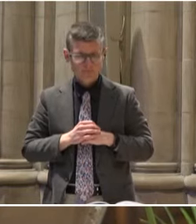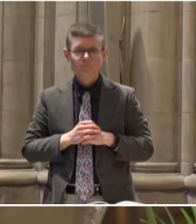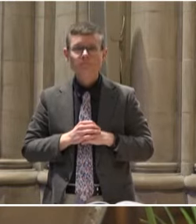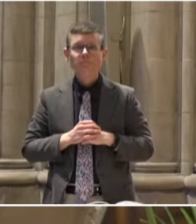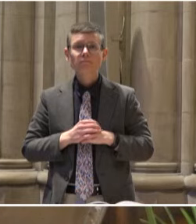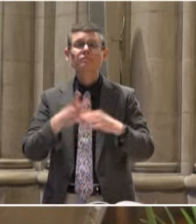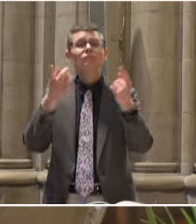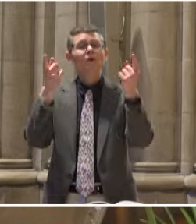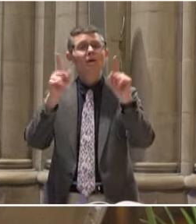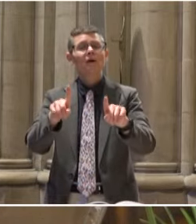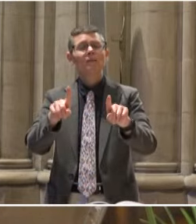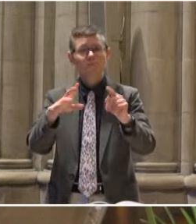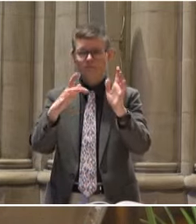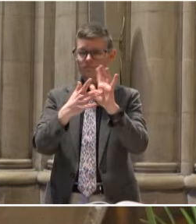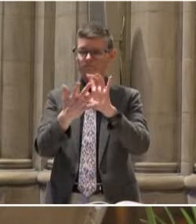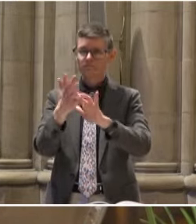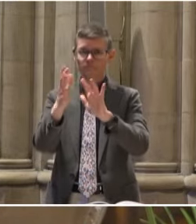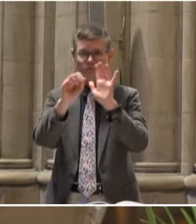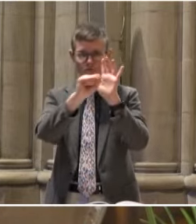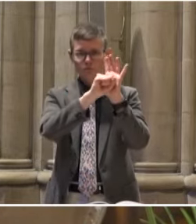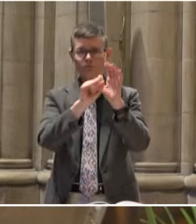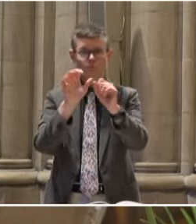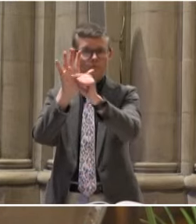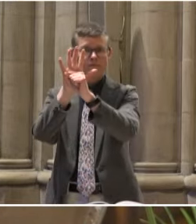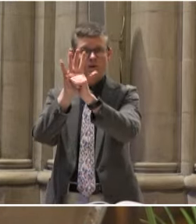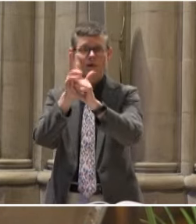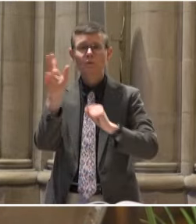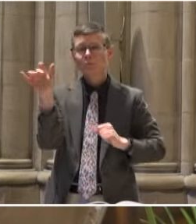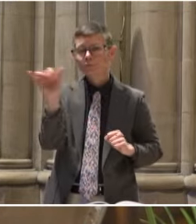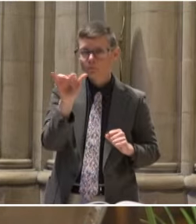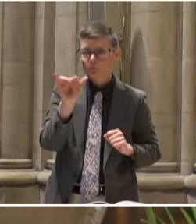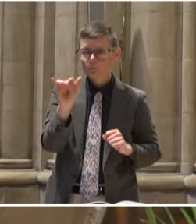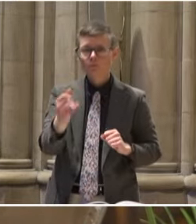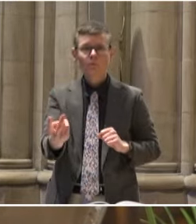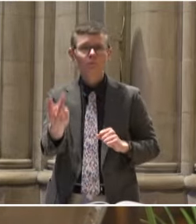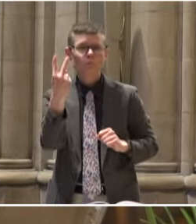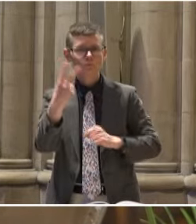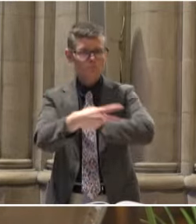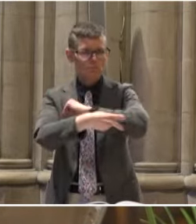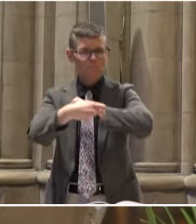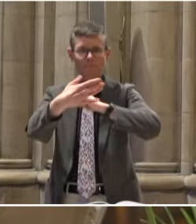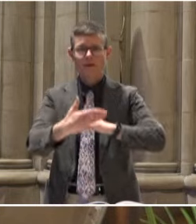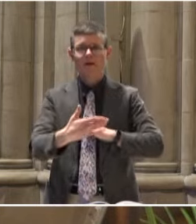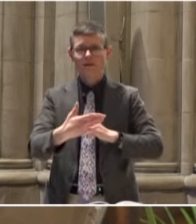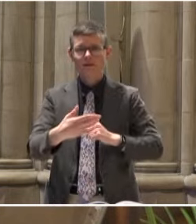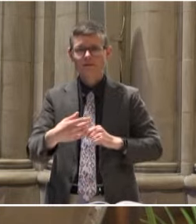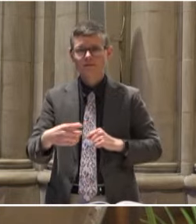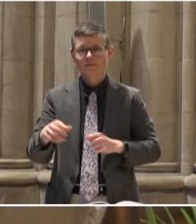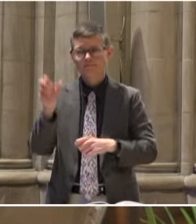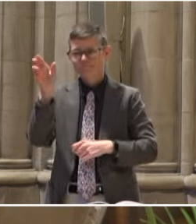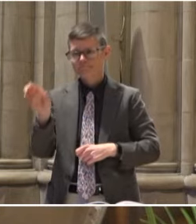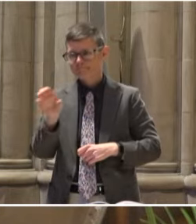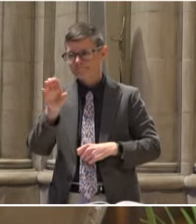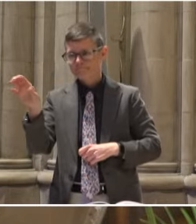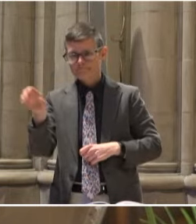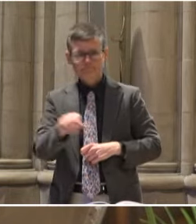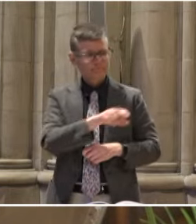And with Jesus, they crucified 2 bandits, one on his